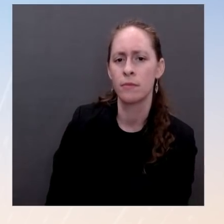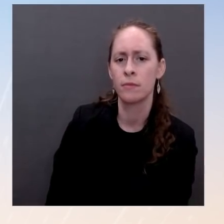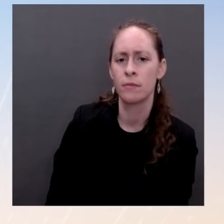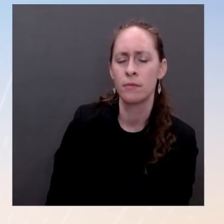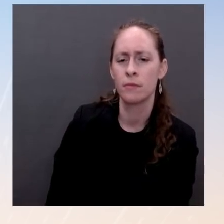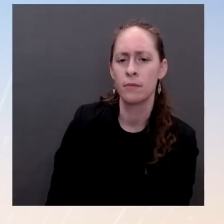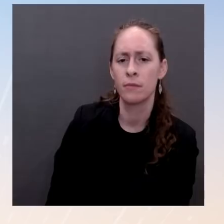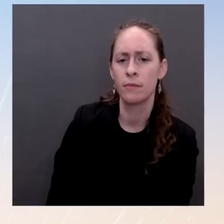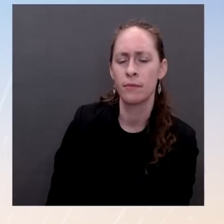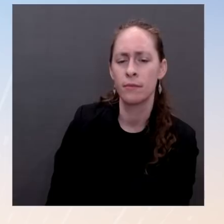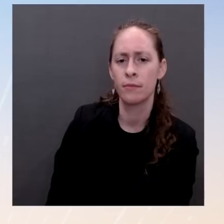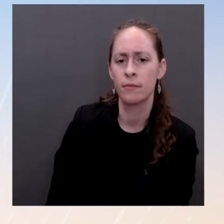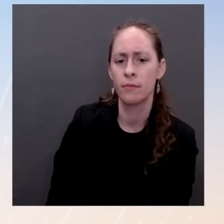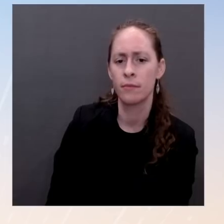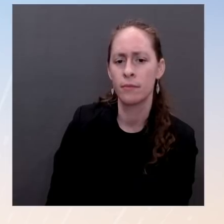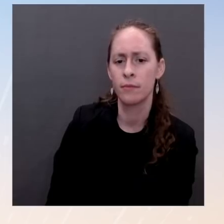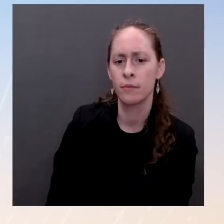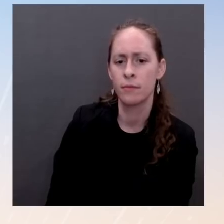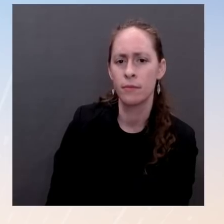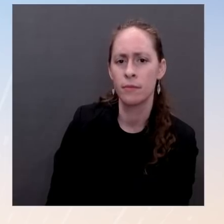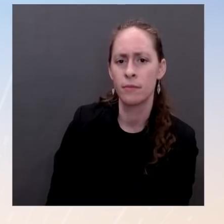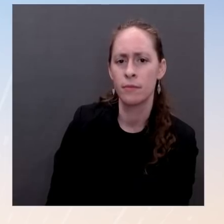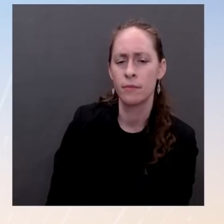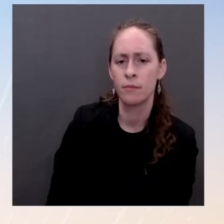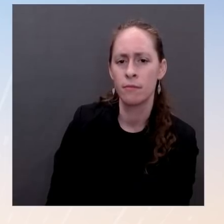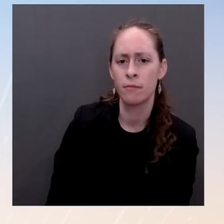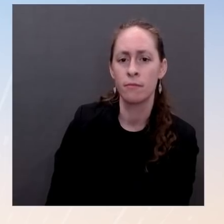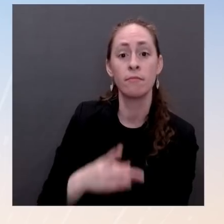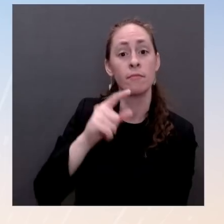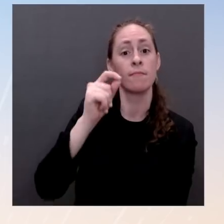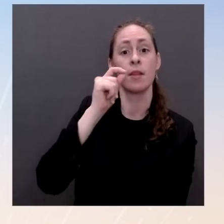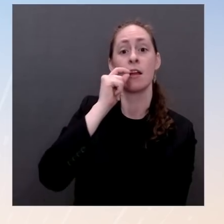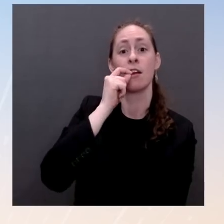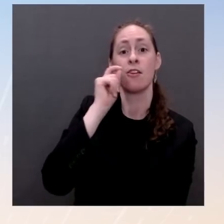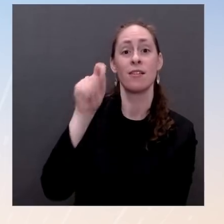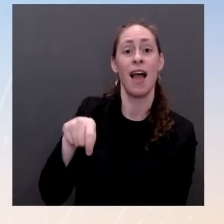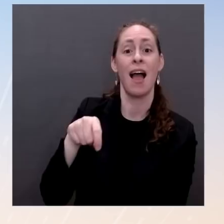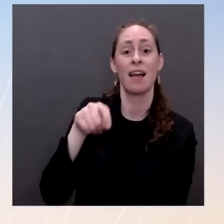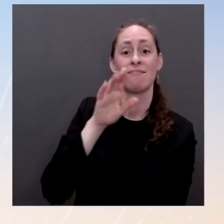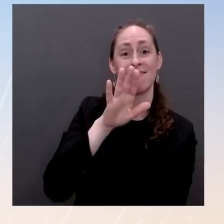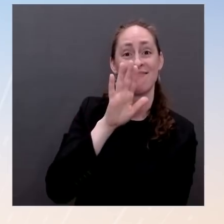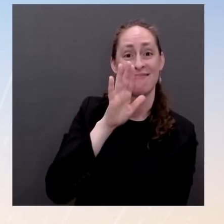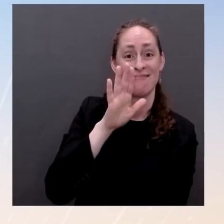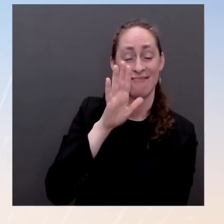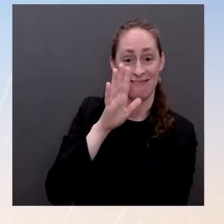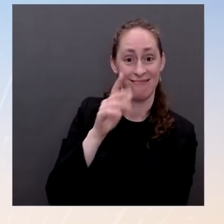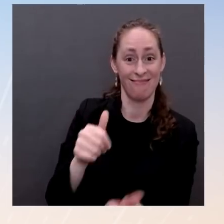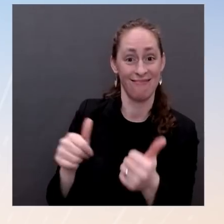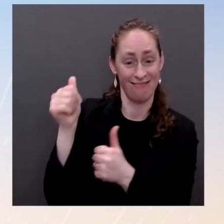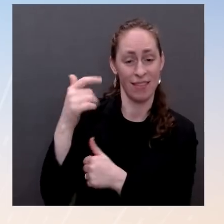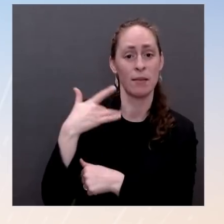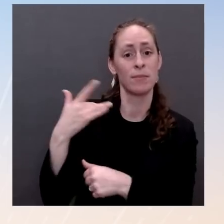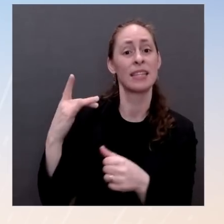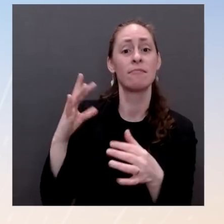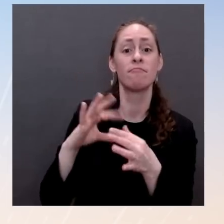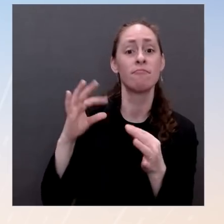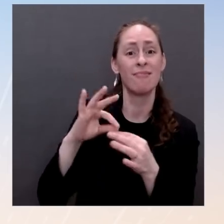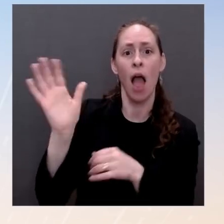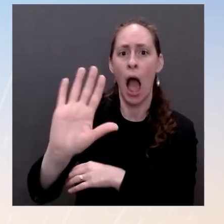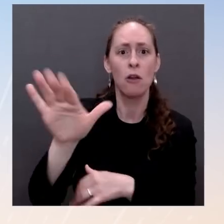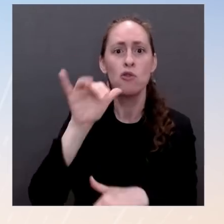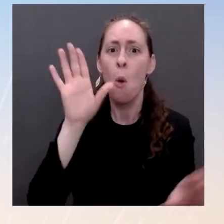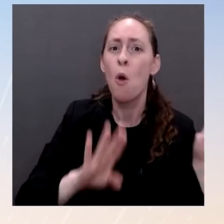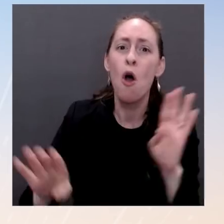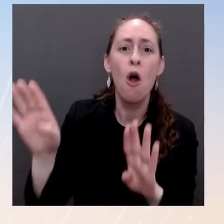been don't panic to Ukrainians. Does the administration have concerns that Zelensky and Ukrainian leaders have not adequately